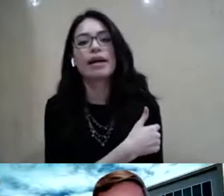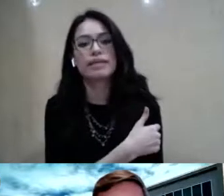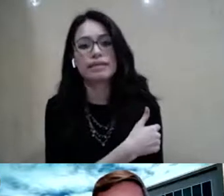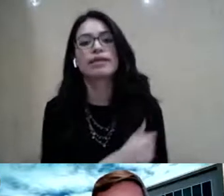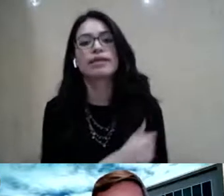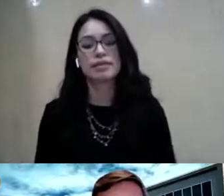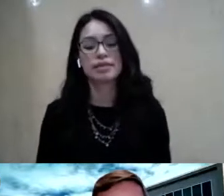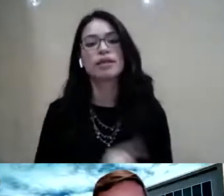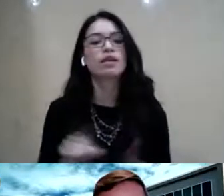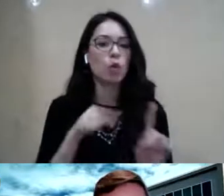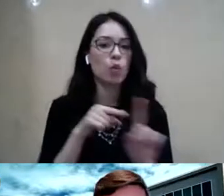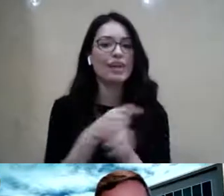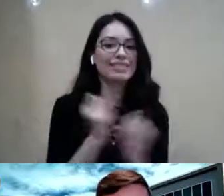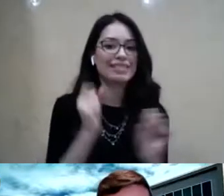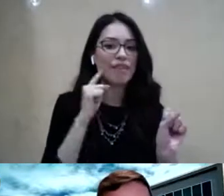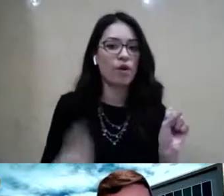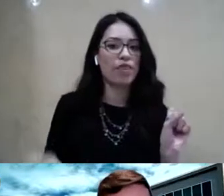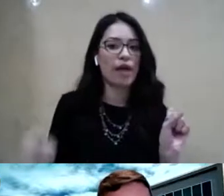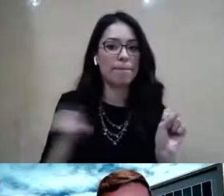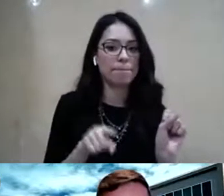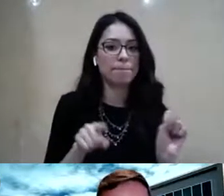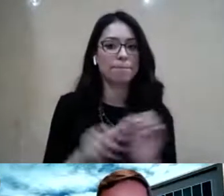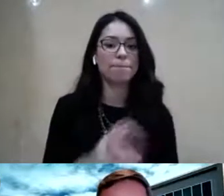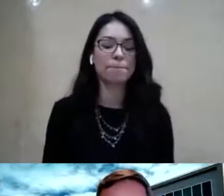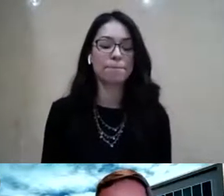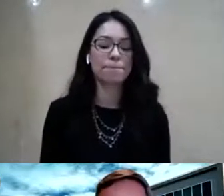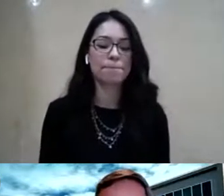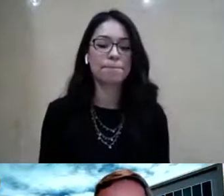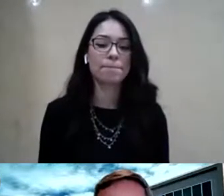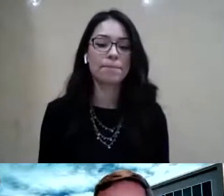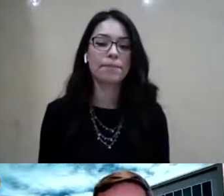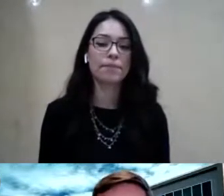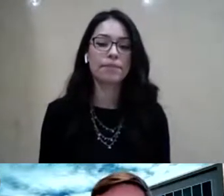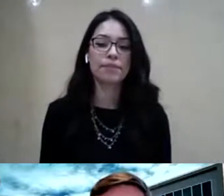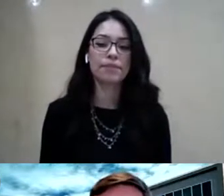and effective if vaccines available for students.